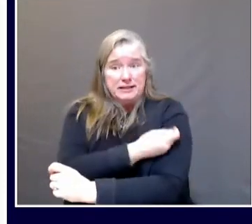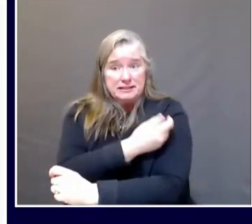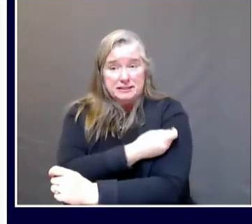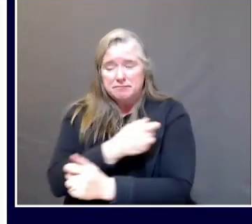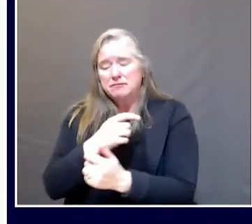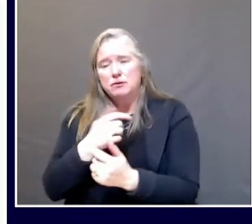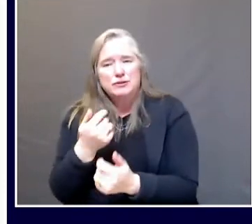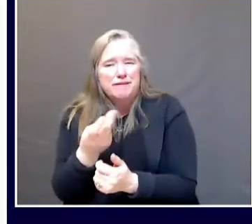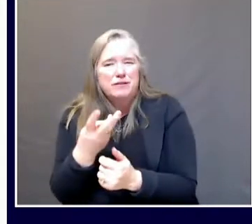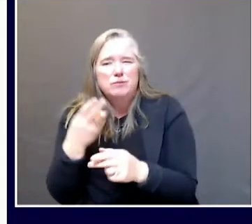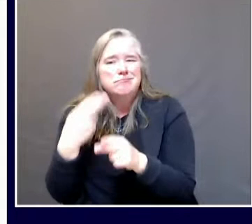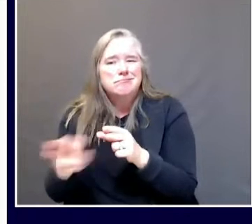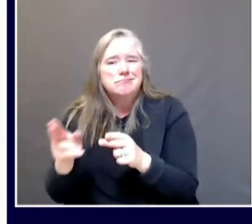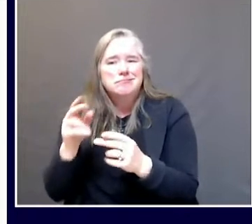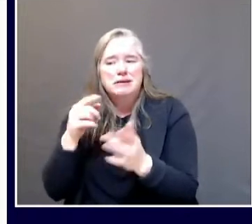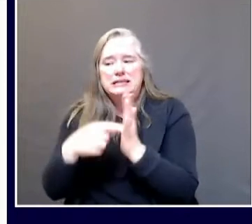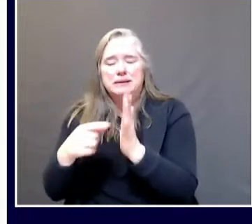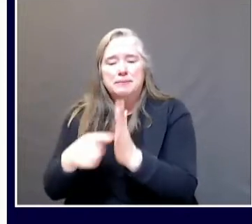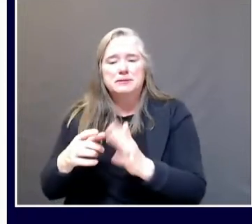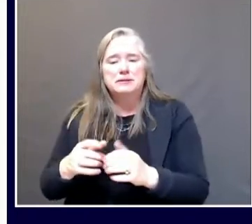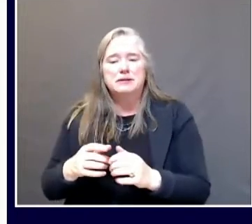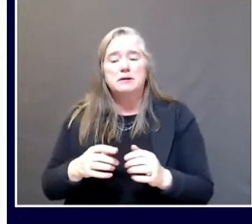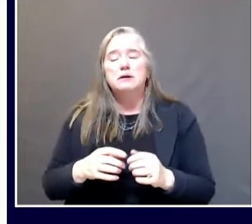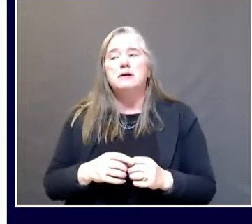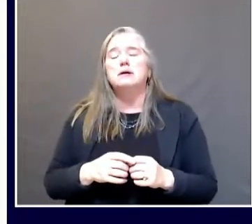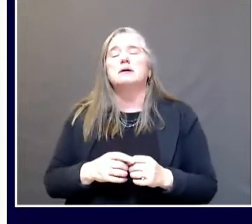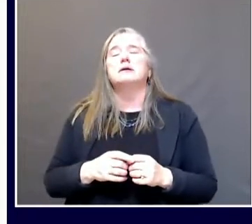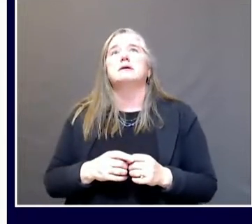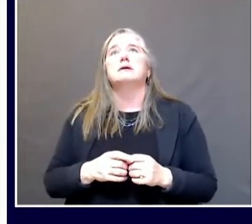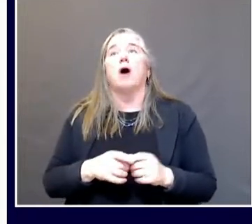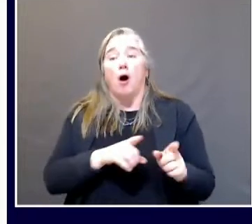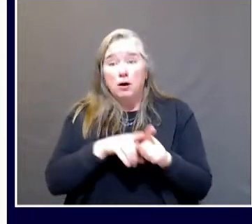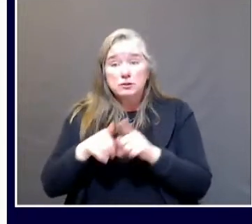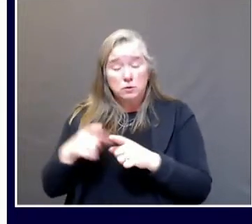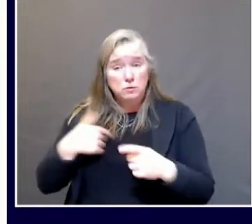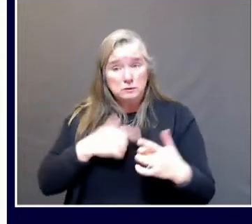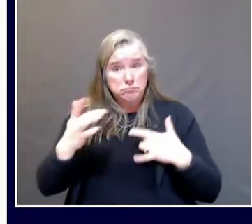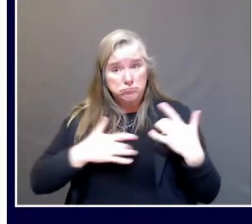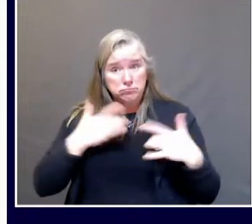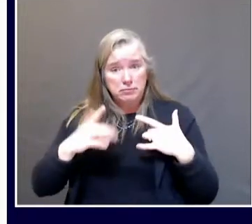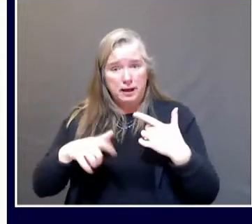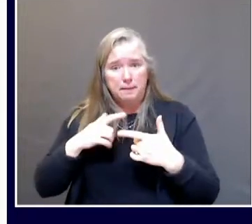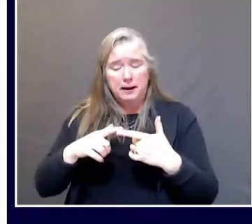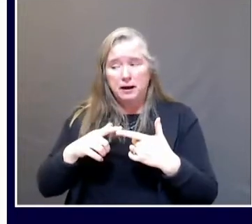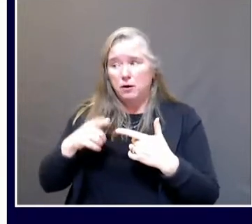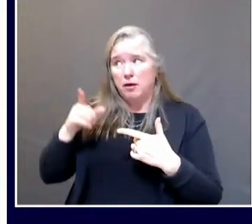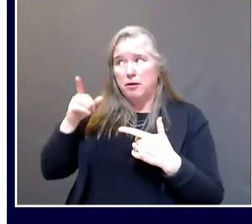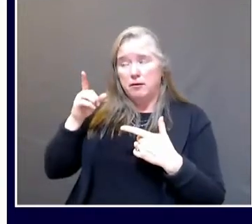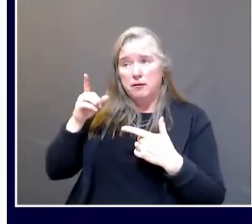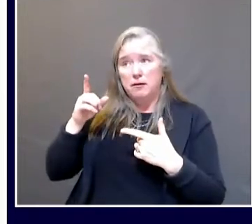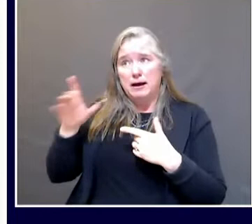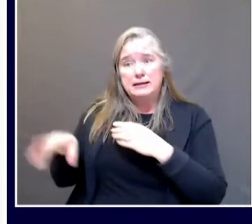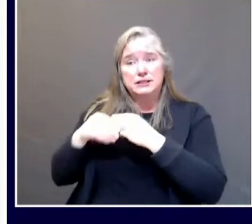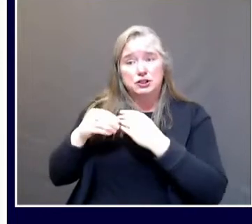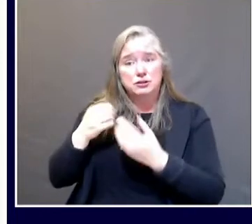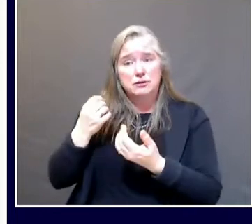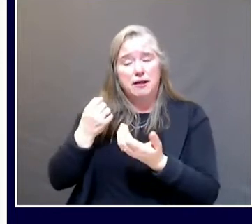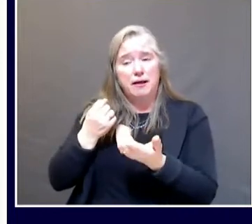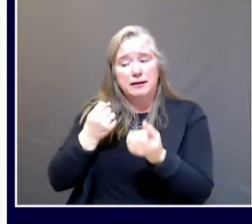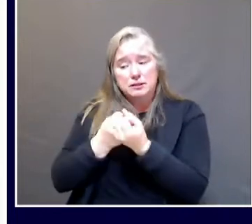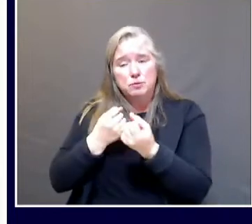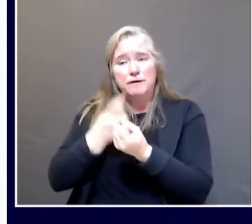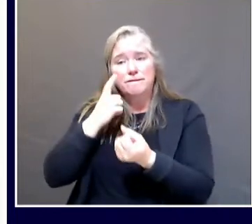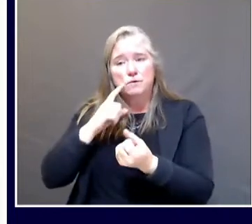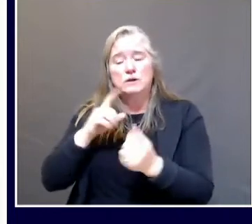do think importantly, well, I'll just say one thing. We're also very excited about the additional support for testing and for contact tracing and